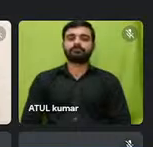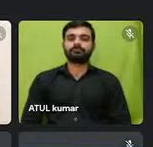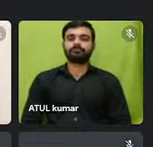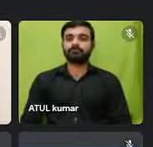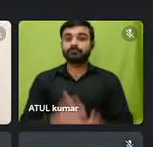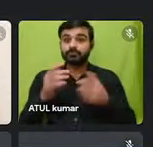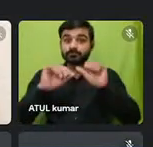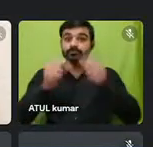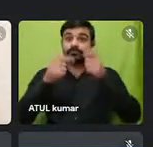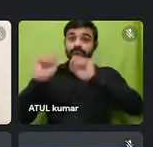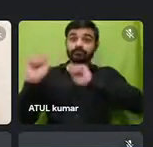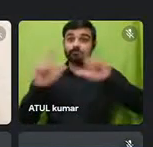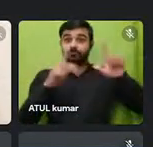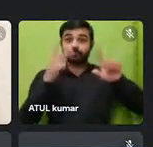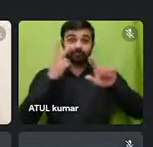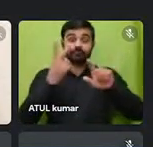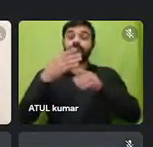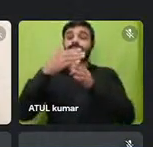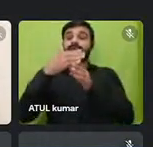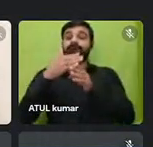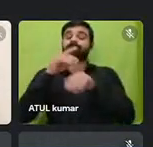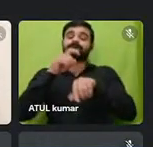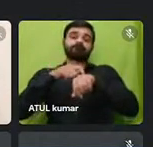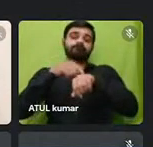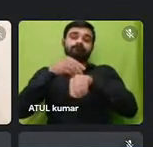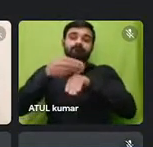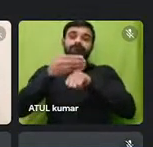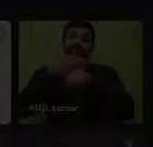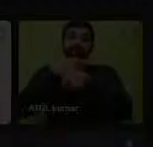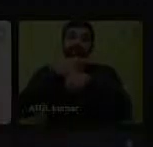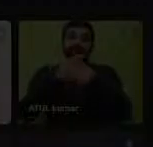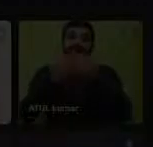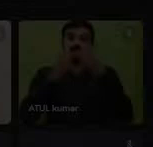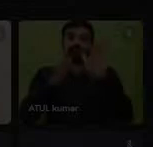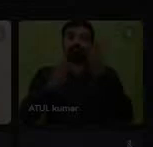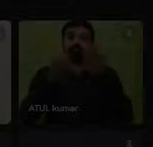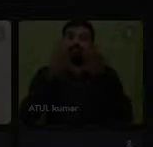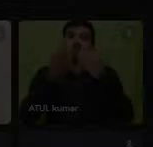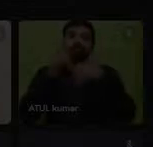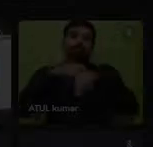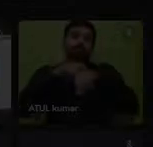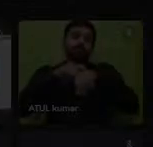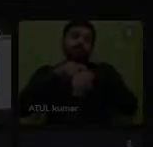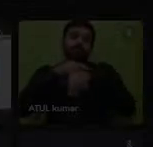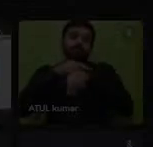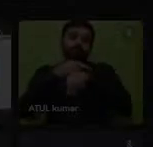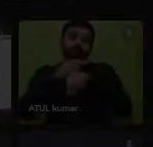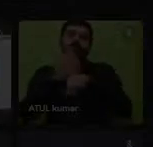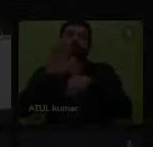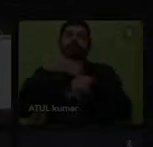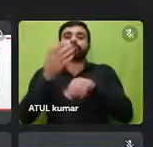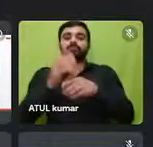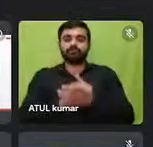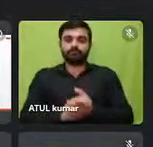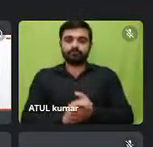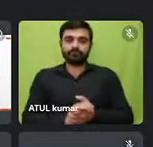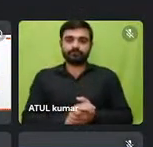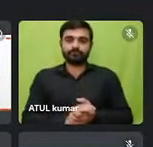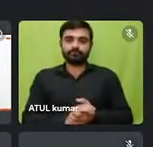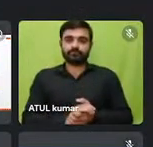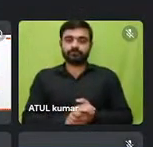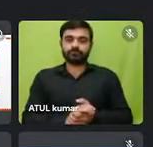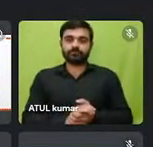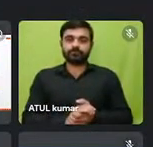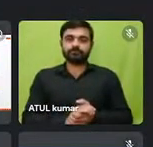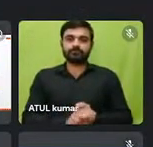It's telling me that it's sharing at the moment. So it may take a while to come up. I don't know.